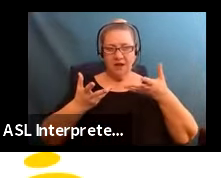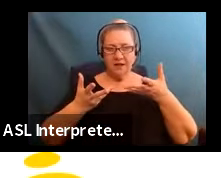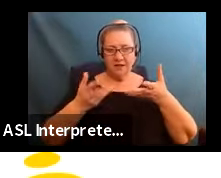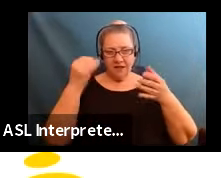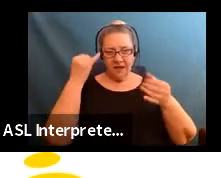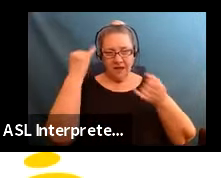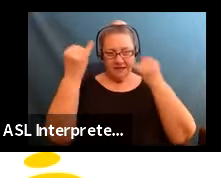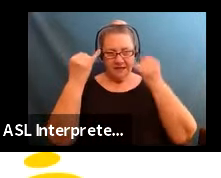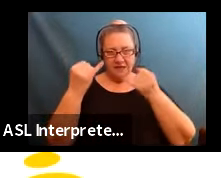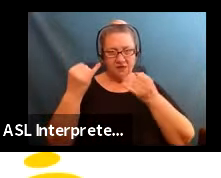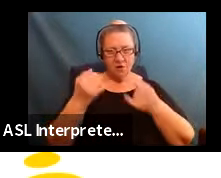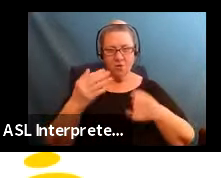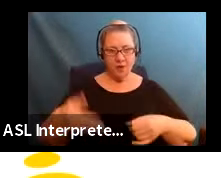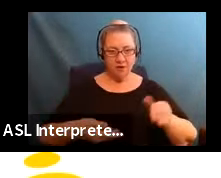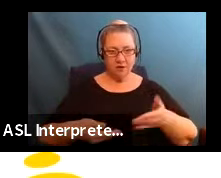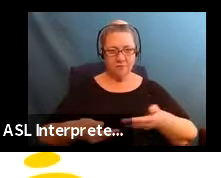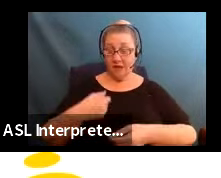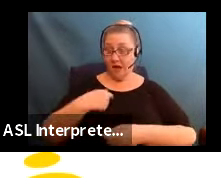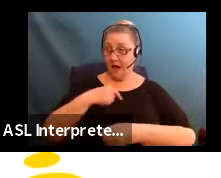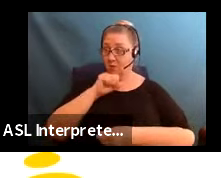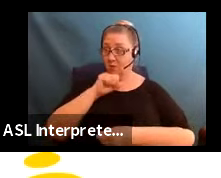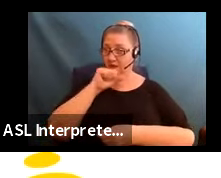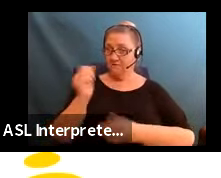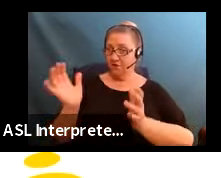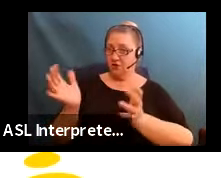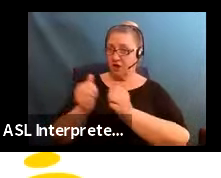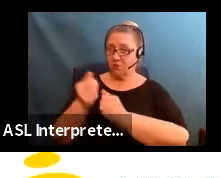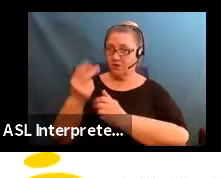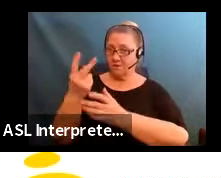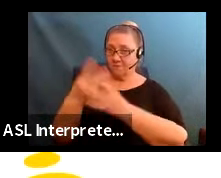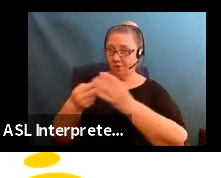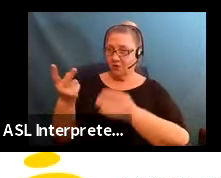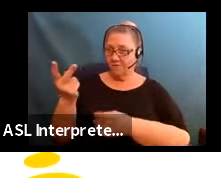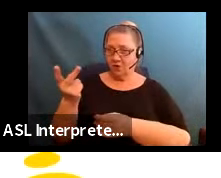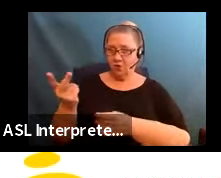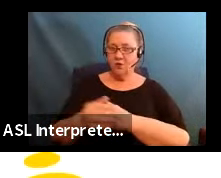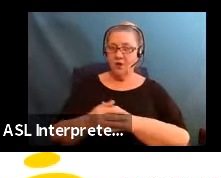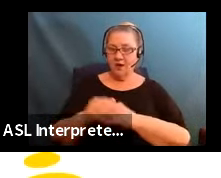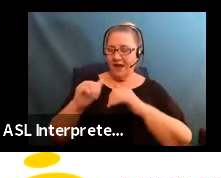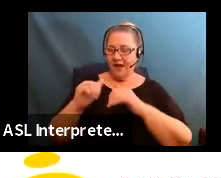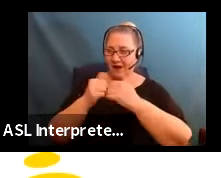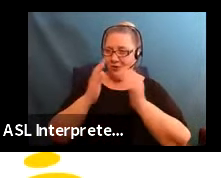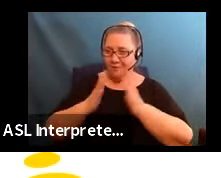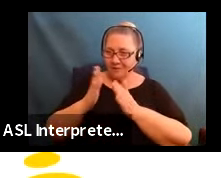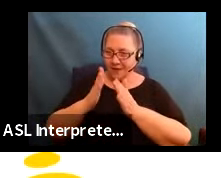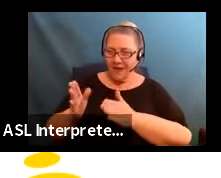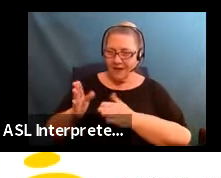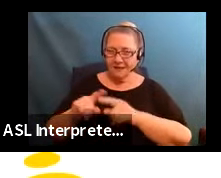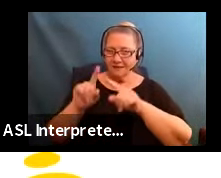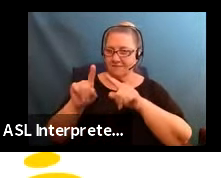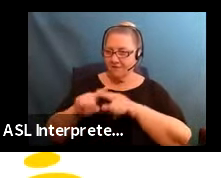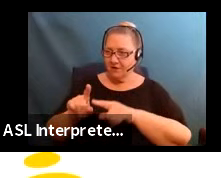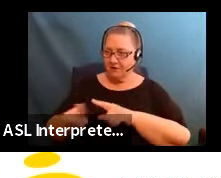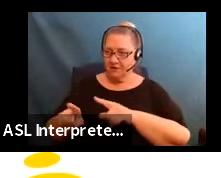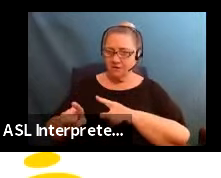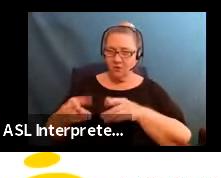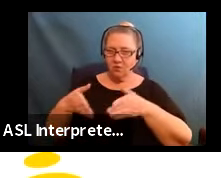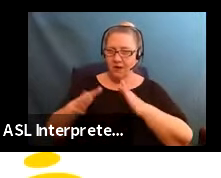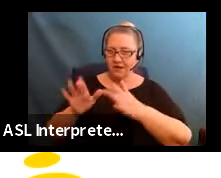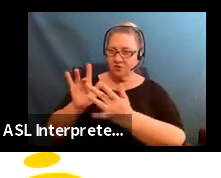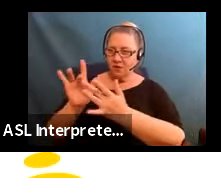Thank you. That's helpful. I would love to talk to both of you offline about how to think of the different folks within the 65 plus. So thank